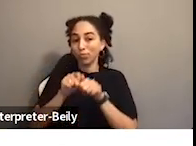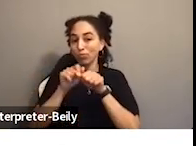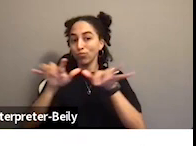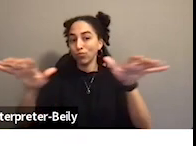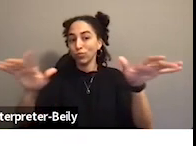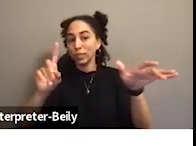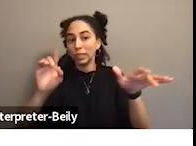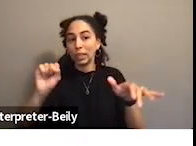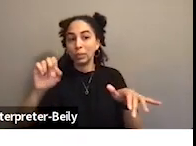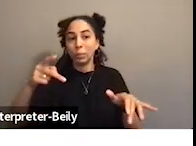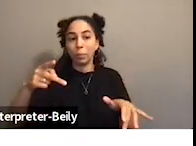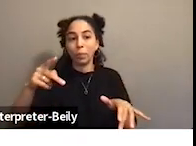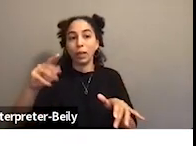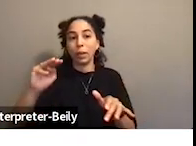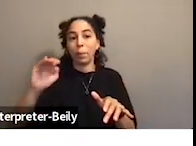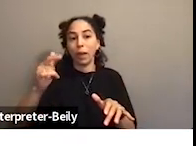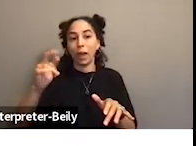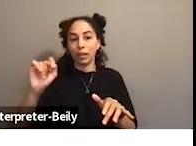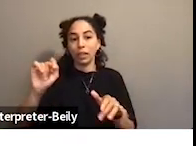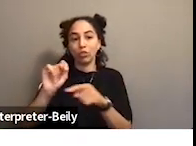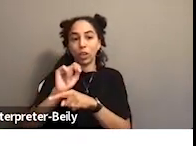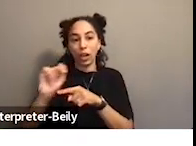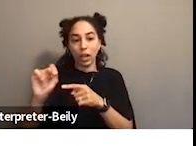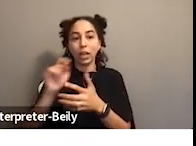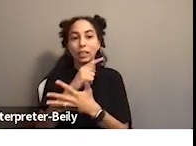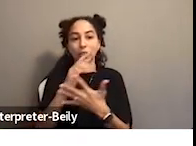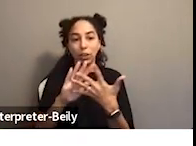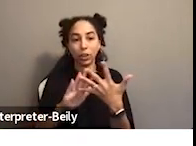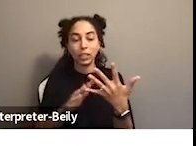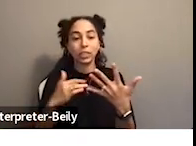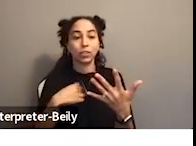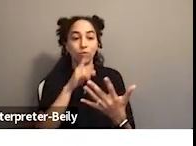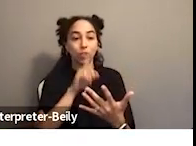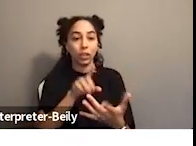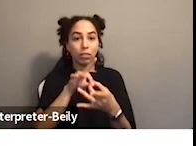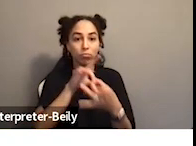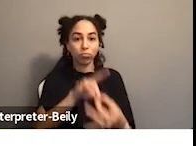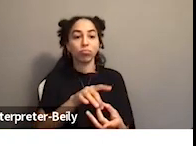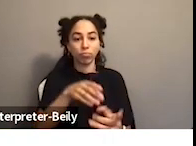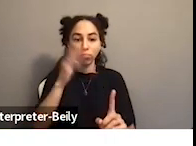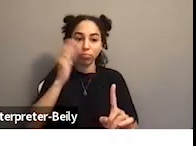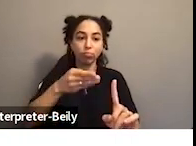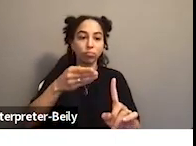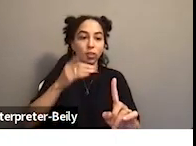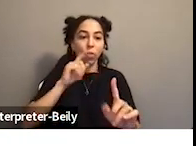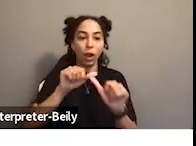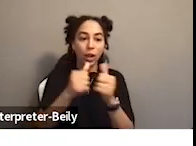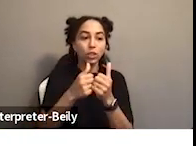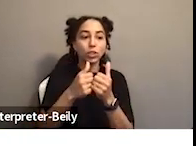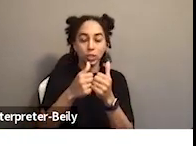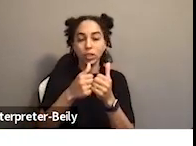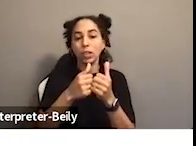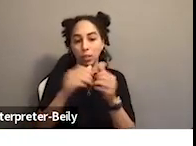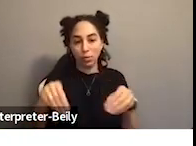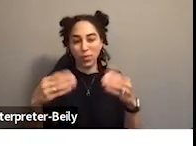DSP Magnet Training Series. This is a training series really geared towards agency provider HR